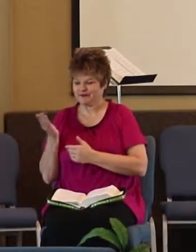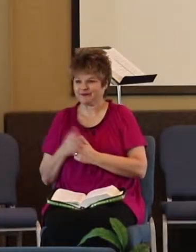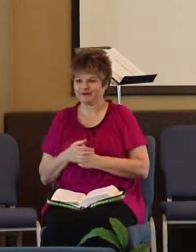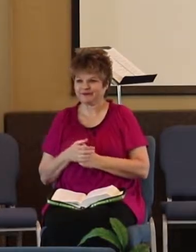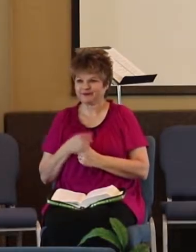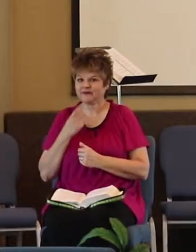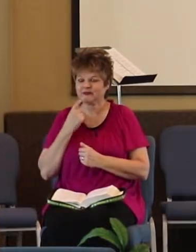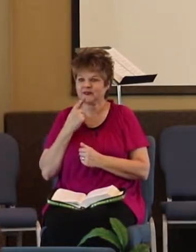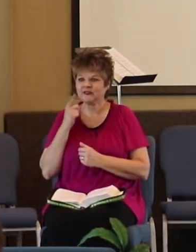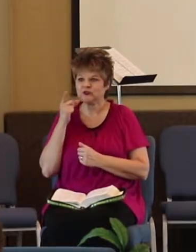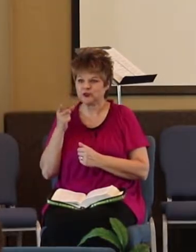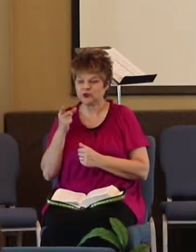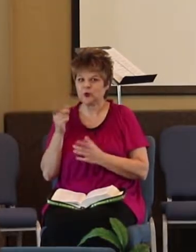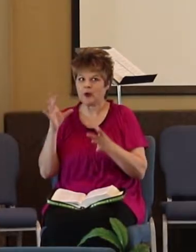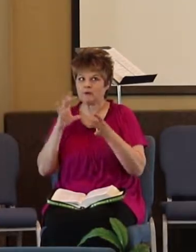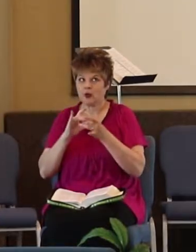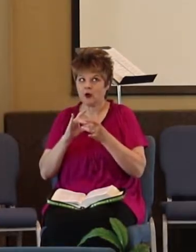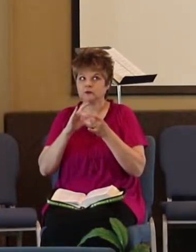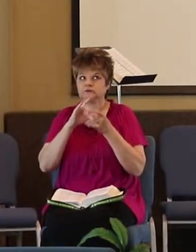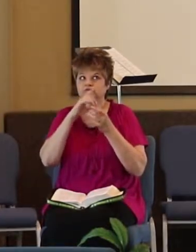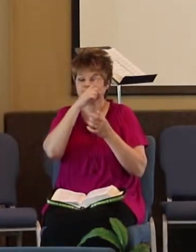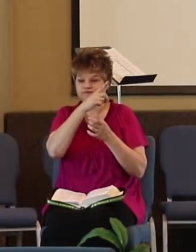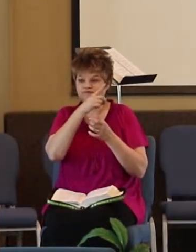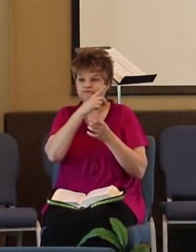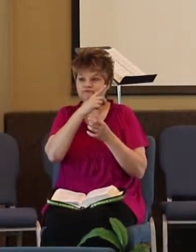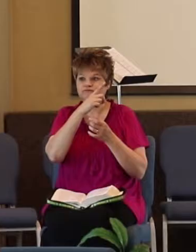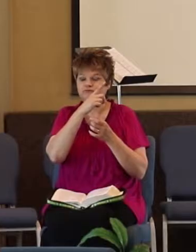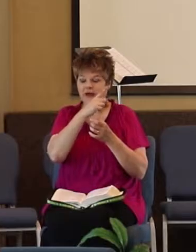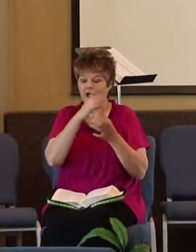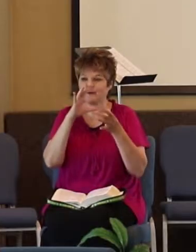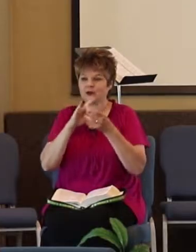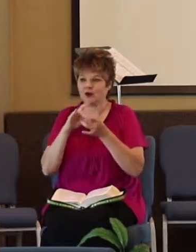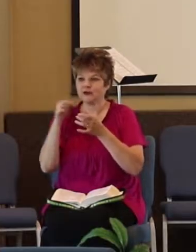He says, you are mine, I am yours.